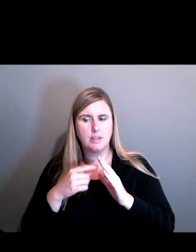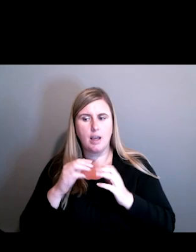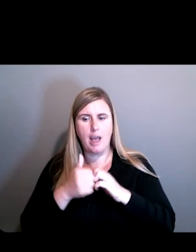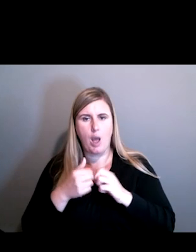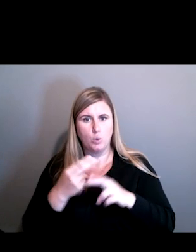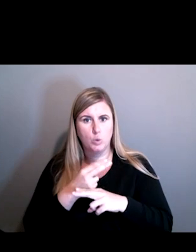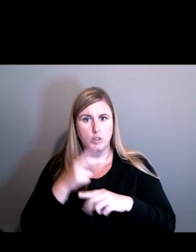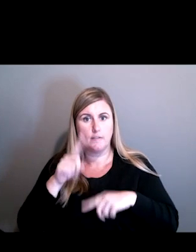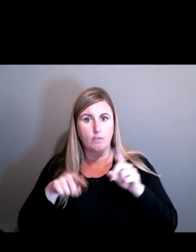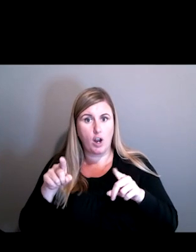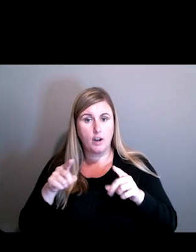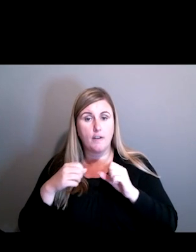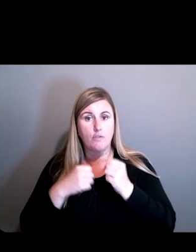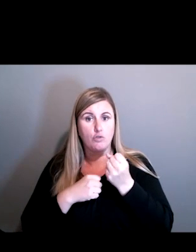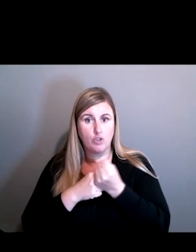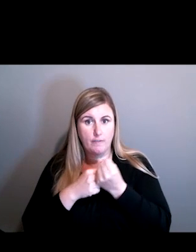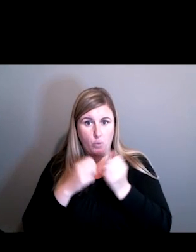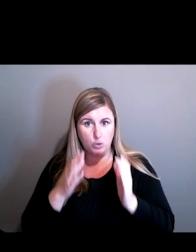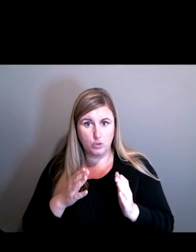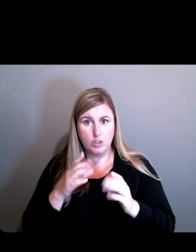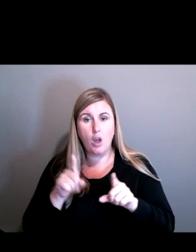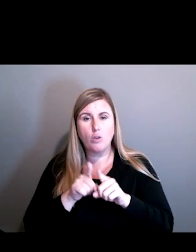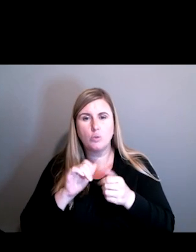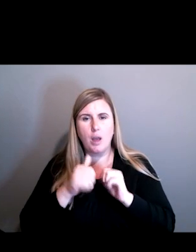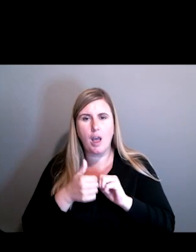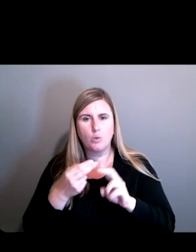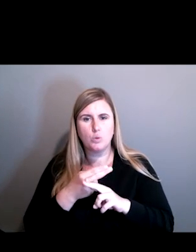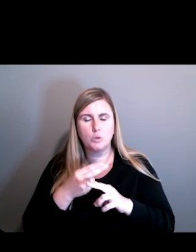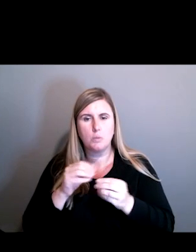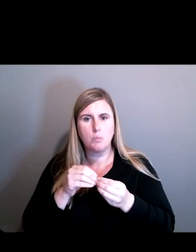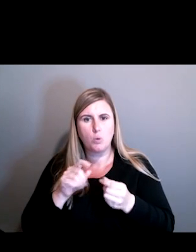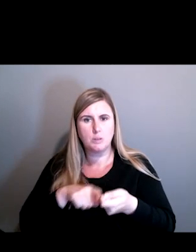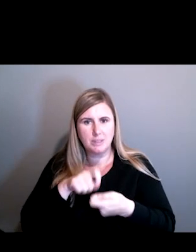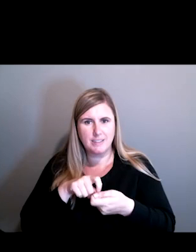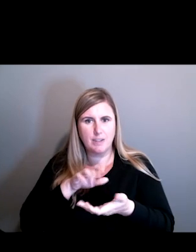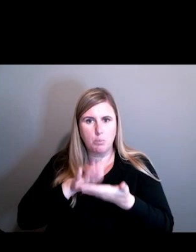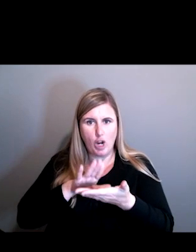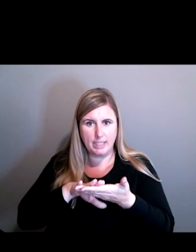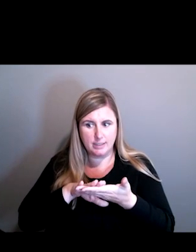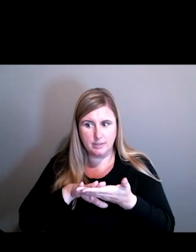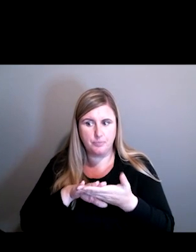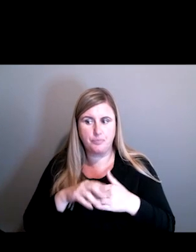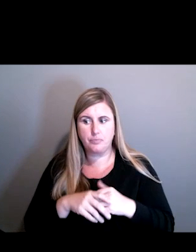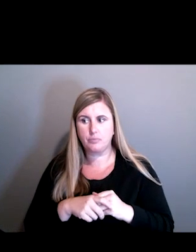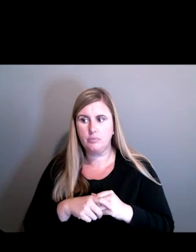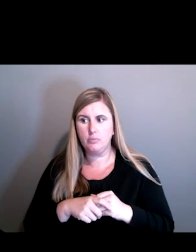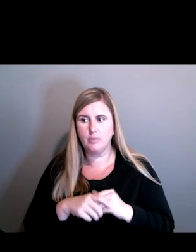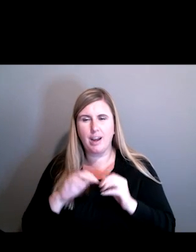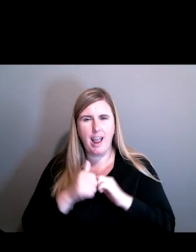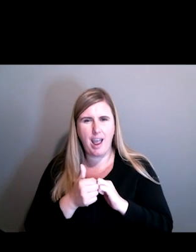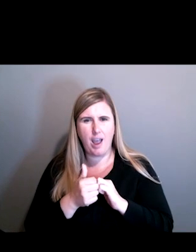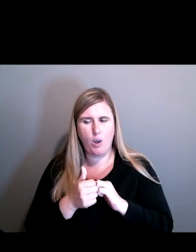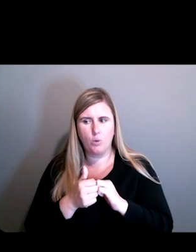Here is a video that shows an example of how to use a variety of reinforcers, also how to use more